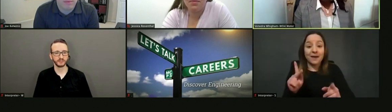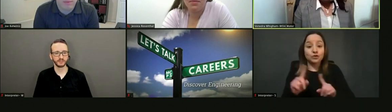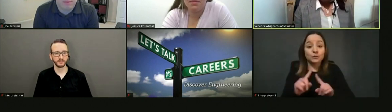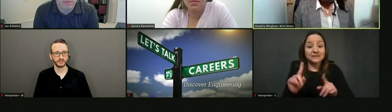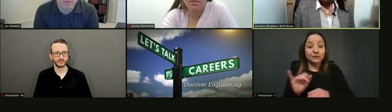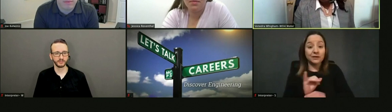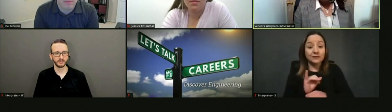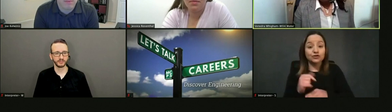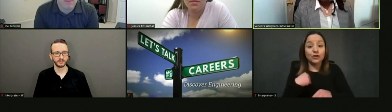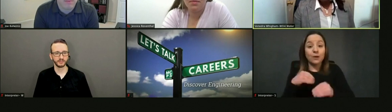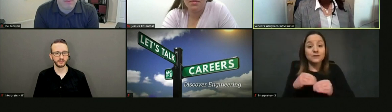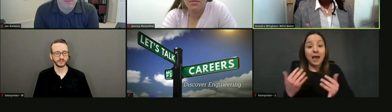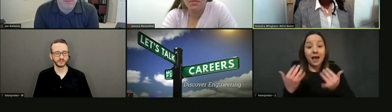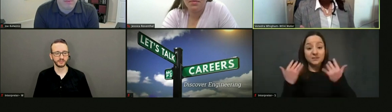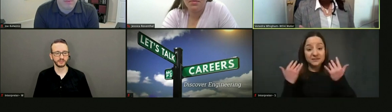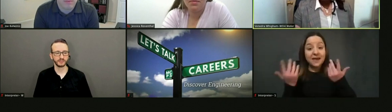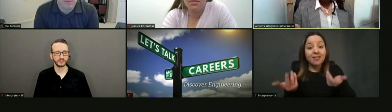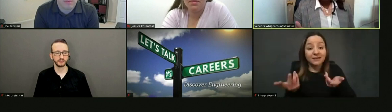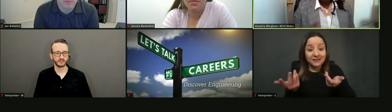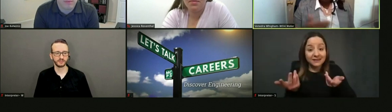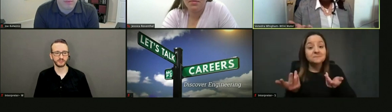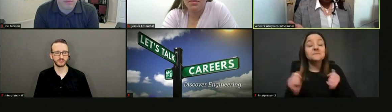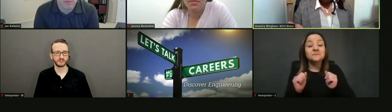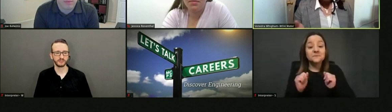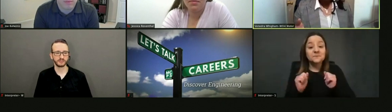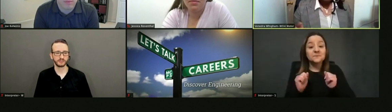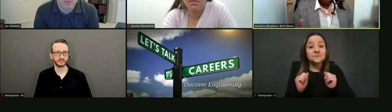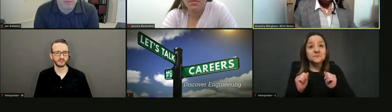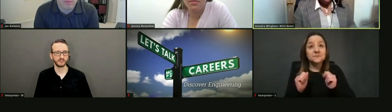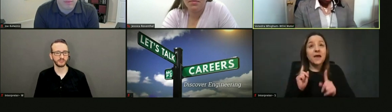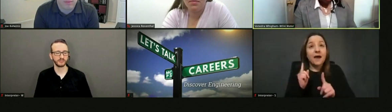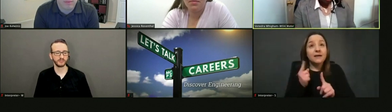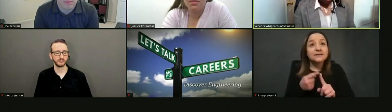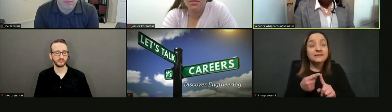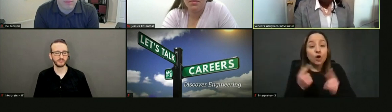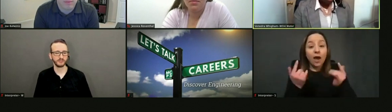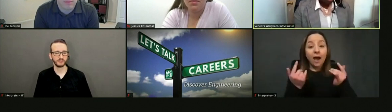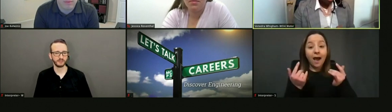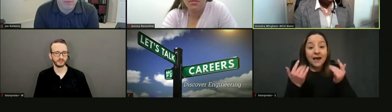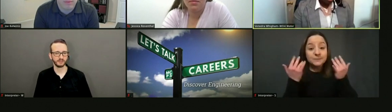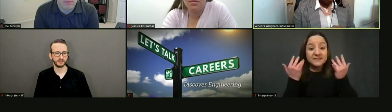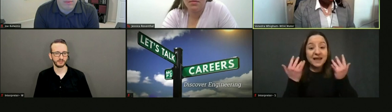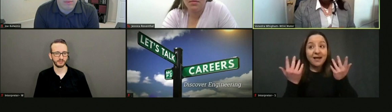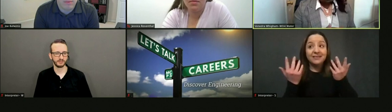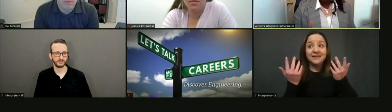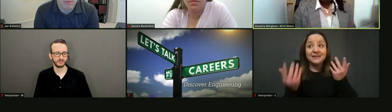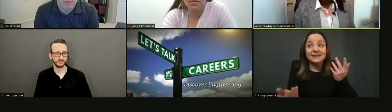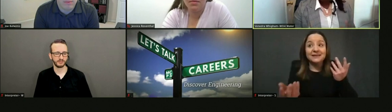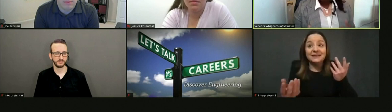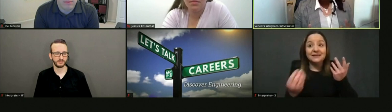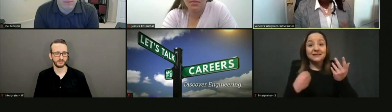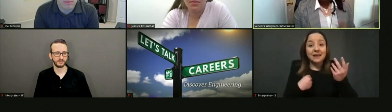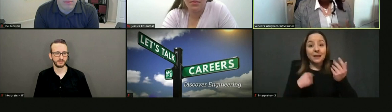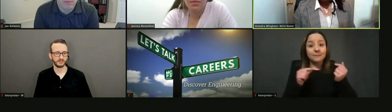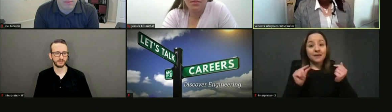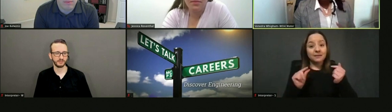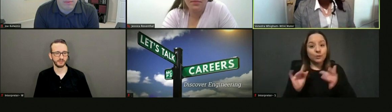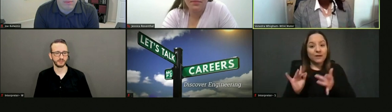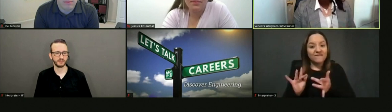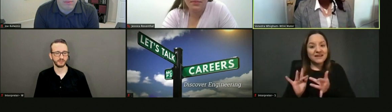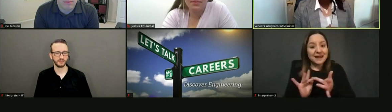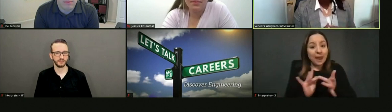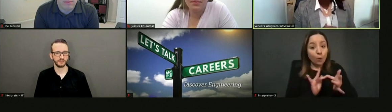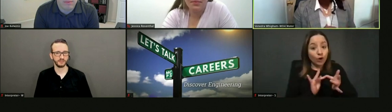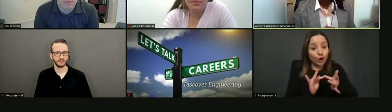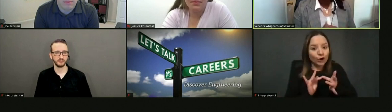worked. I worked in hospitality. And then, and so that hospitality actually gave me a little bit of a network. I started connecting